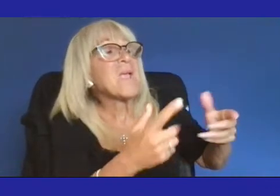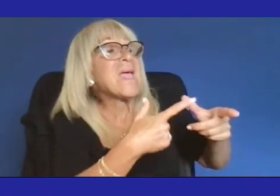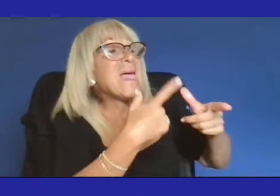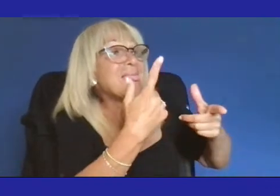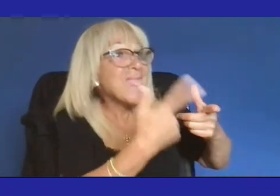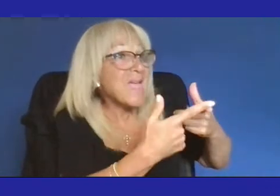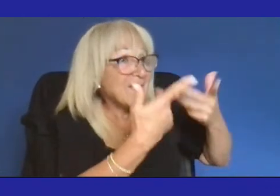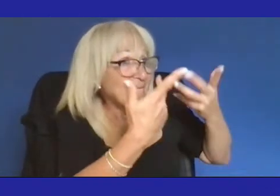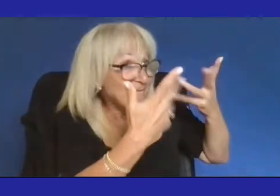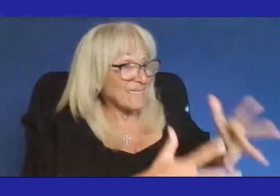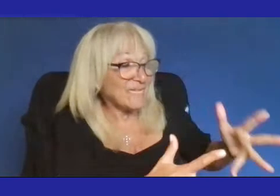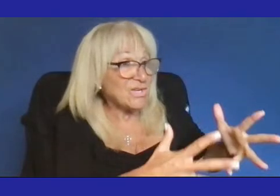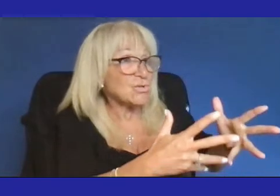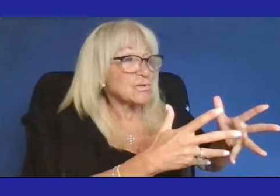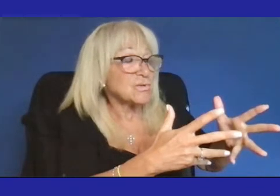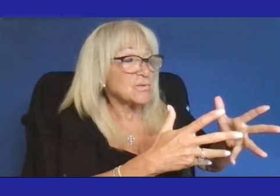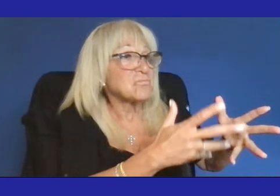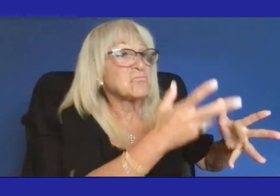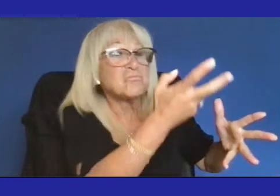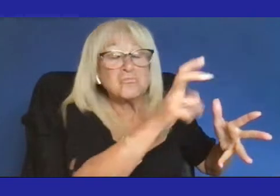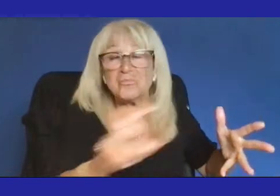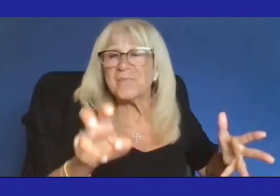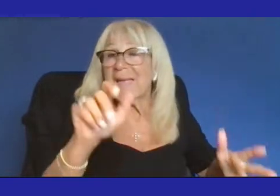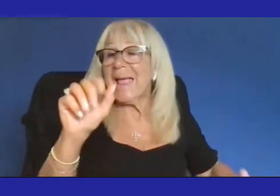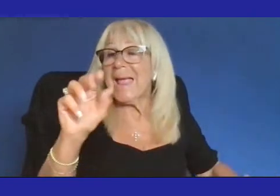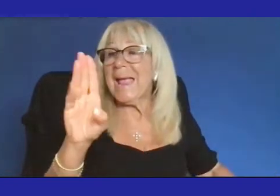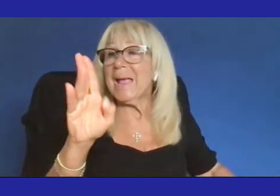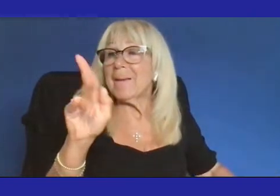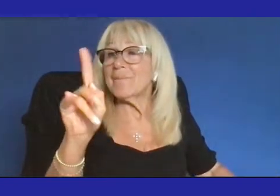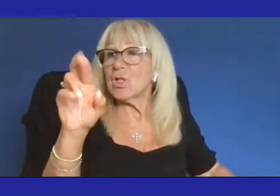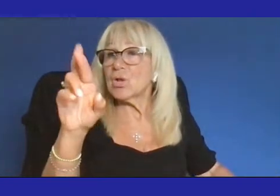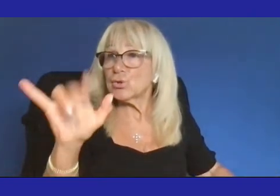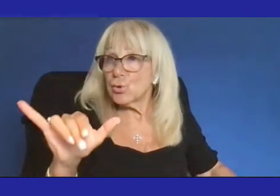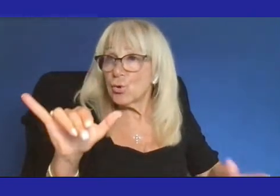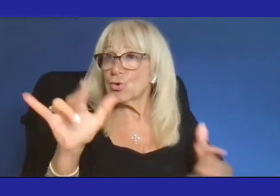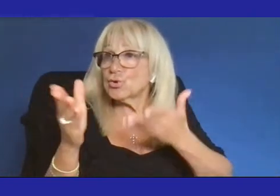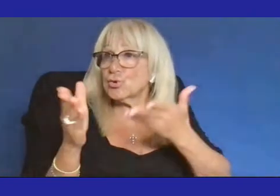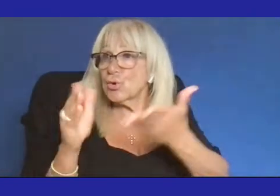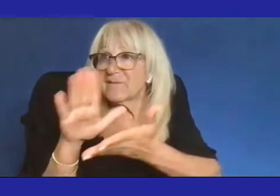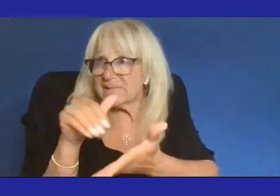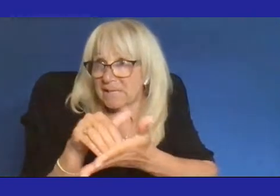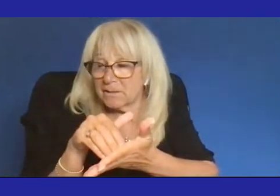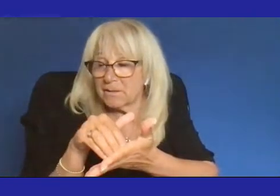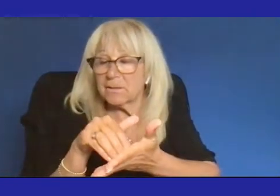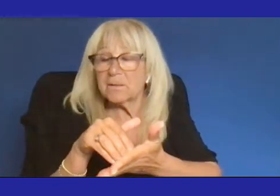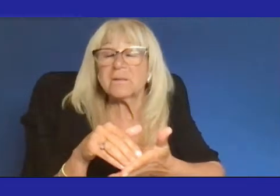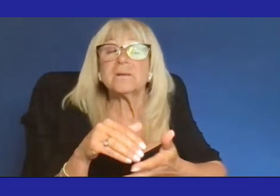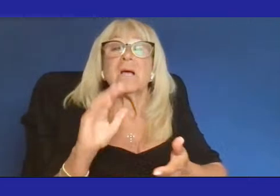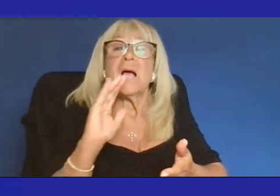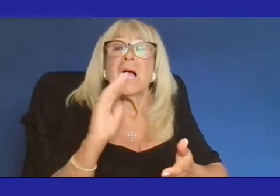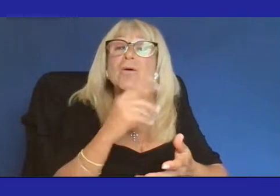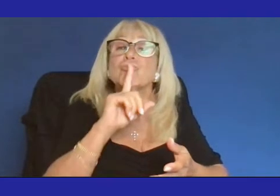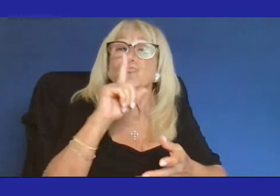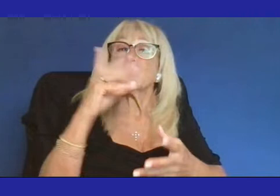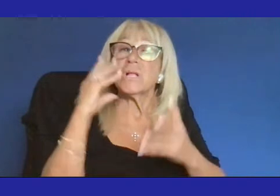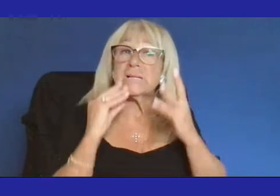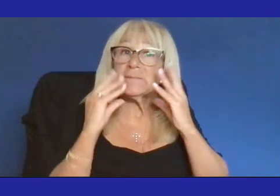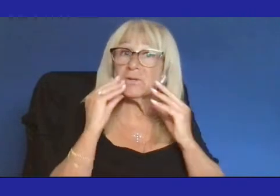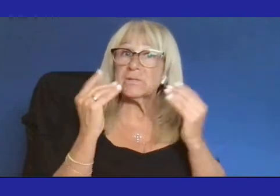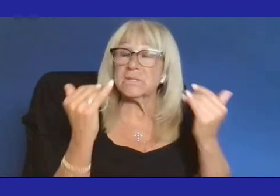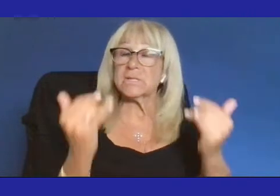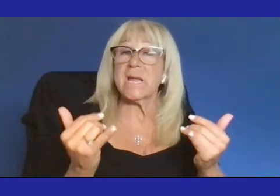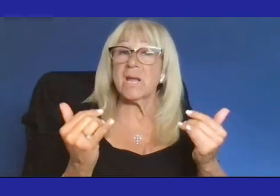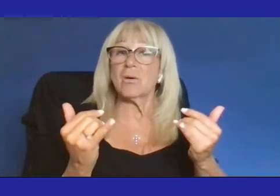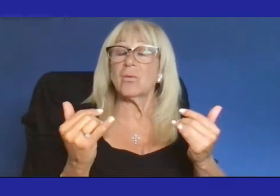an ambulatory surgical center. But our real experience now is getting the